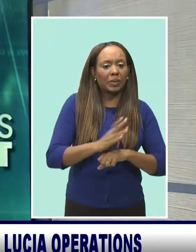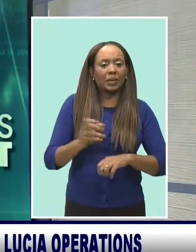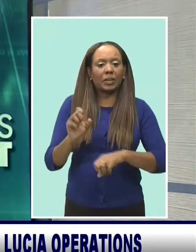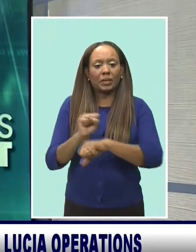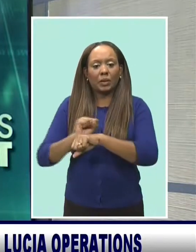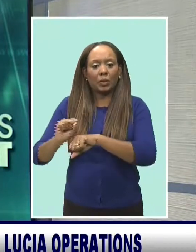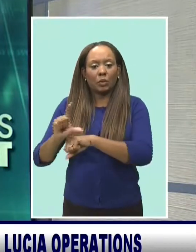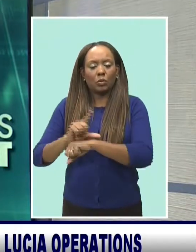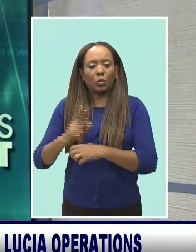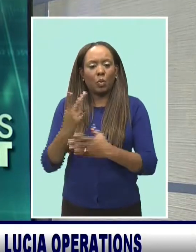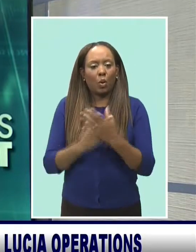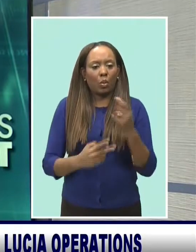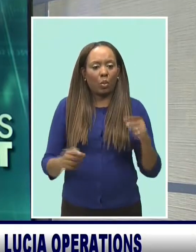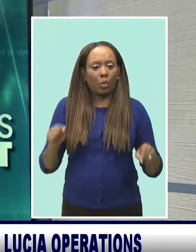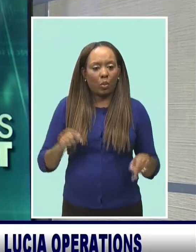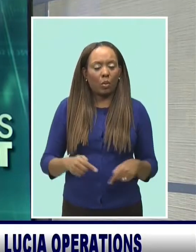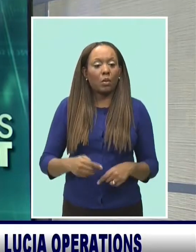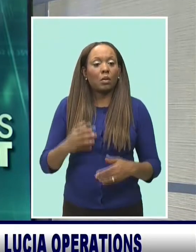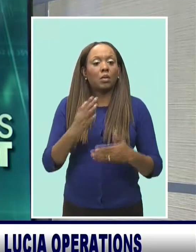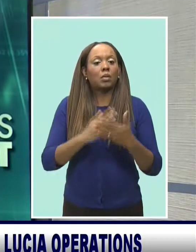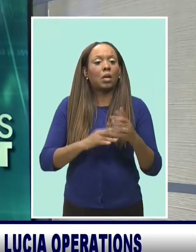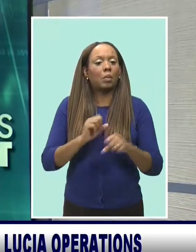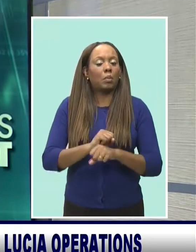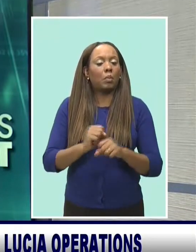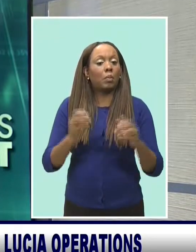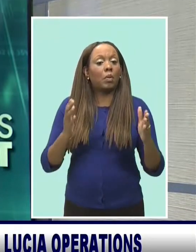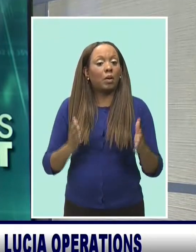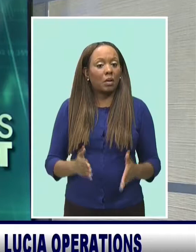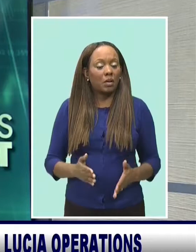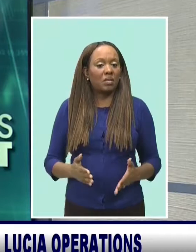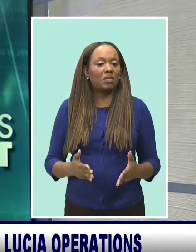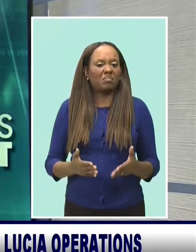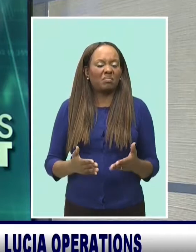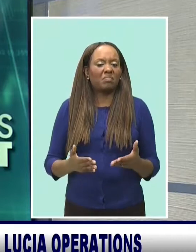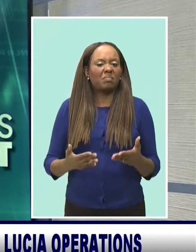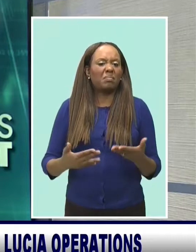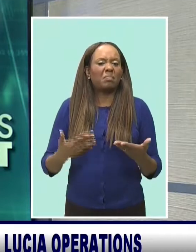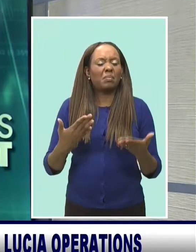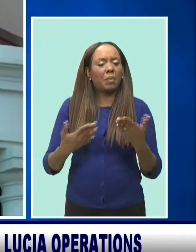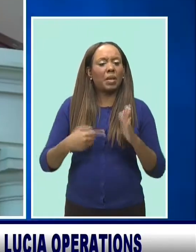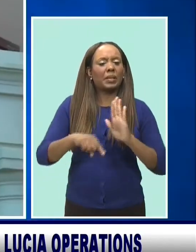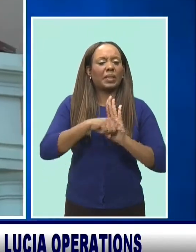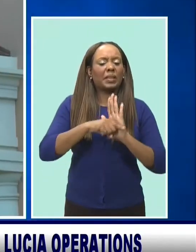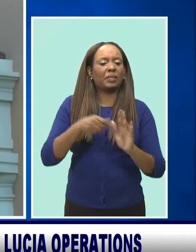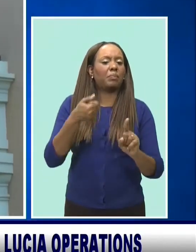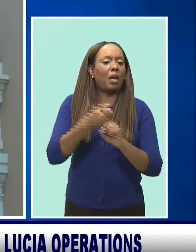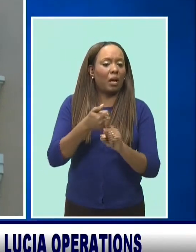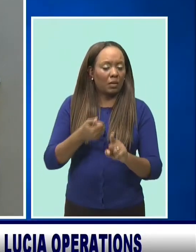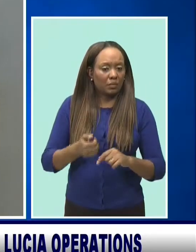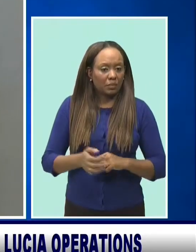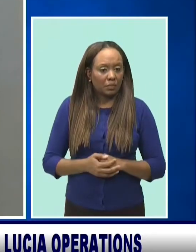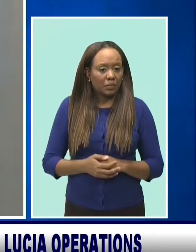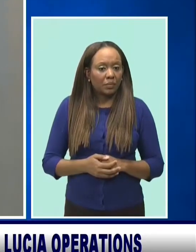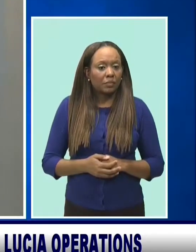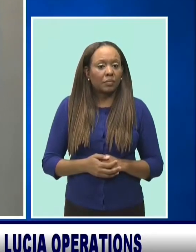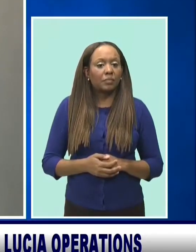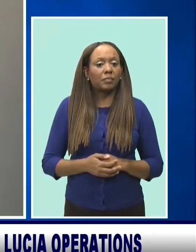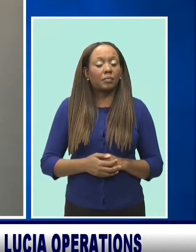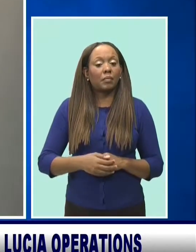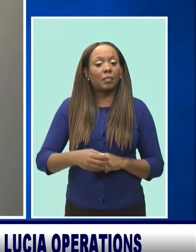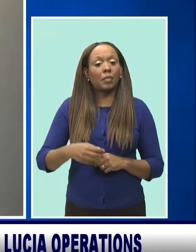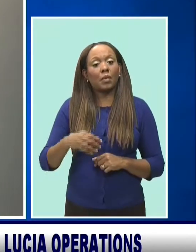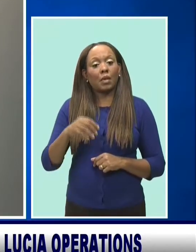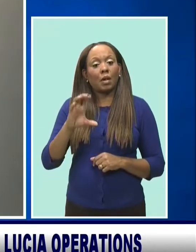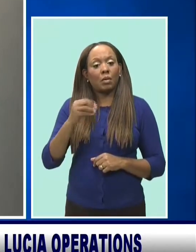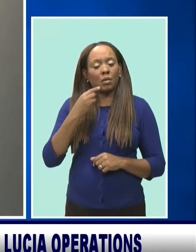Lucia, and some of the company's existing employees will be affected. In a release, the company says this is in keeping with ongoing efforts to